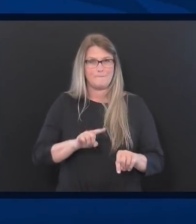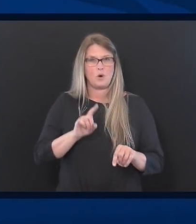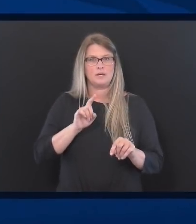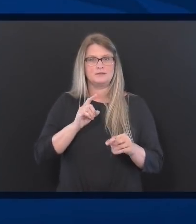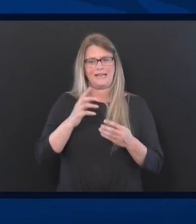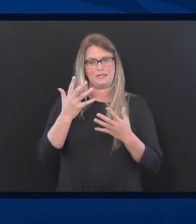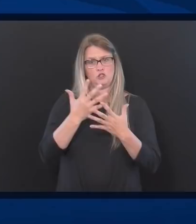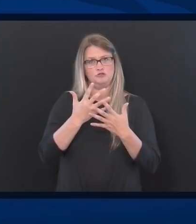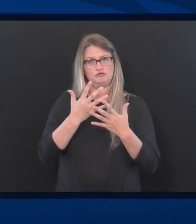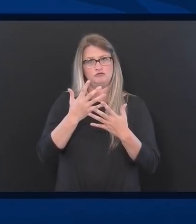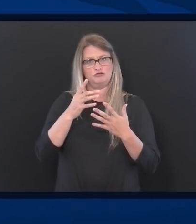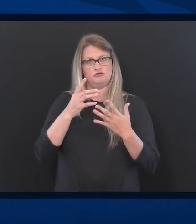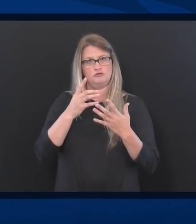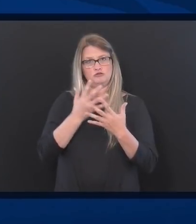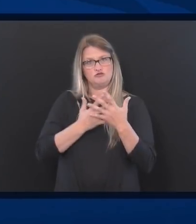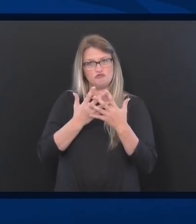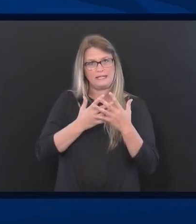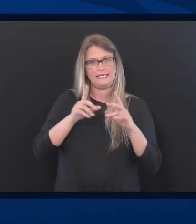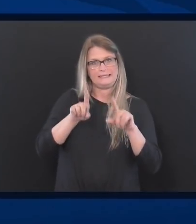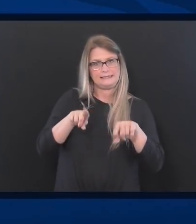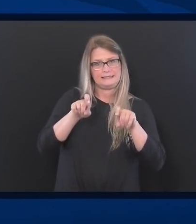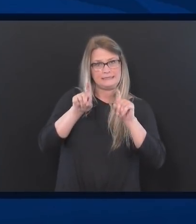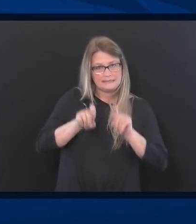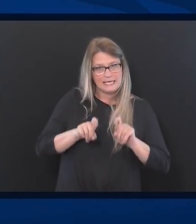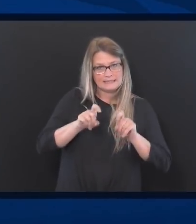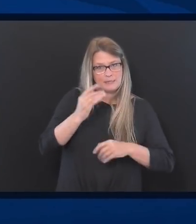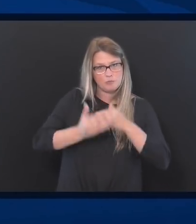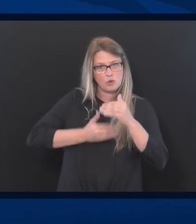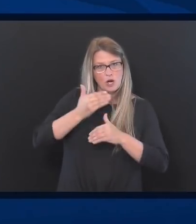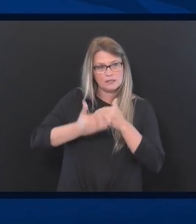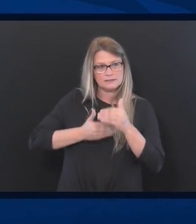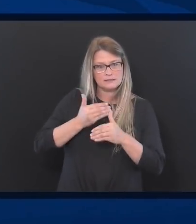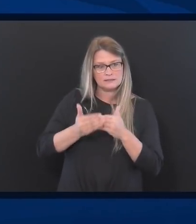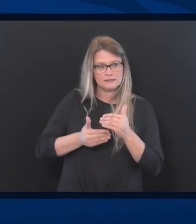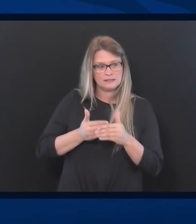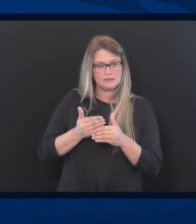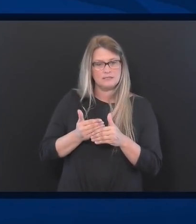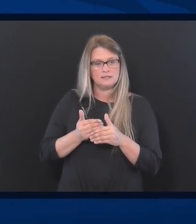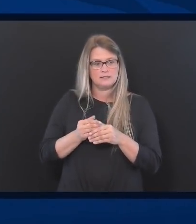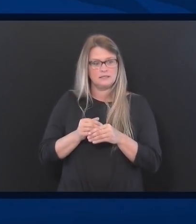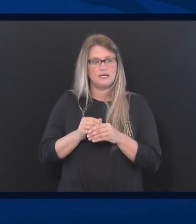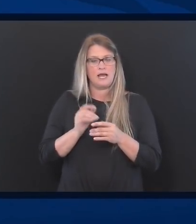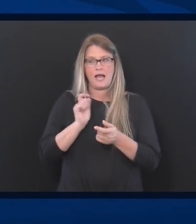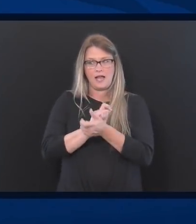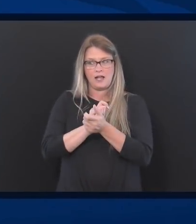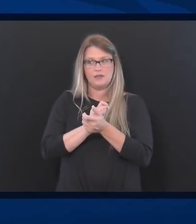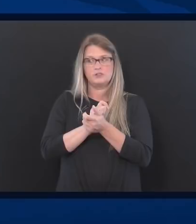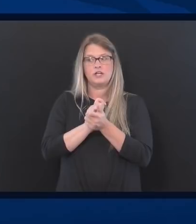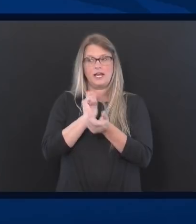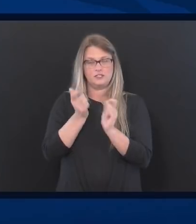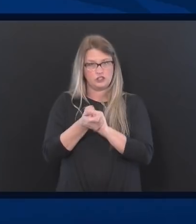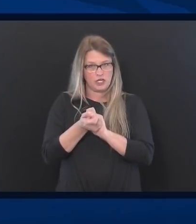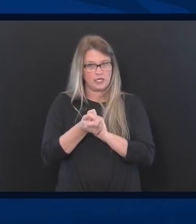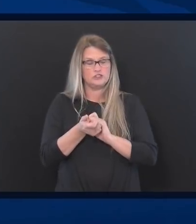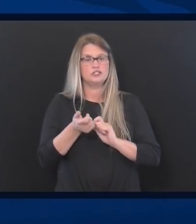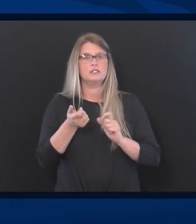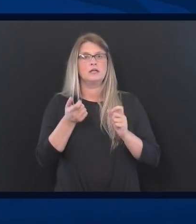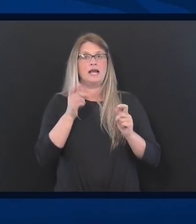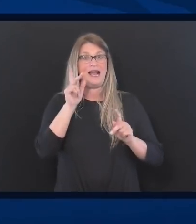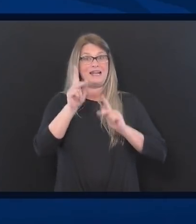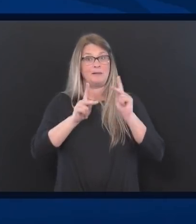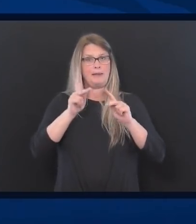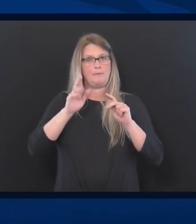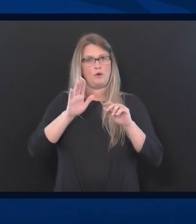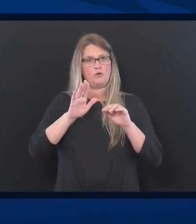screening process for patients and for workers has changed multiple times in the past several days, that people on the